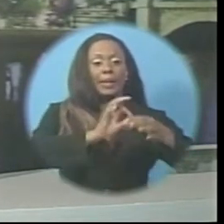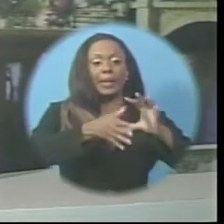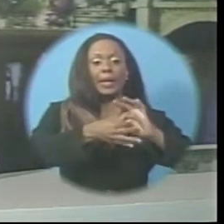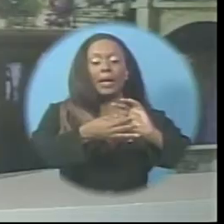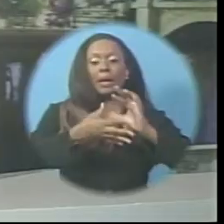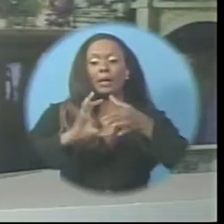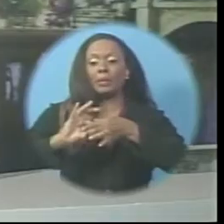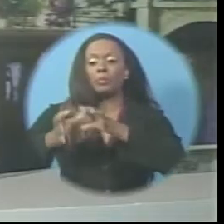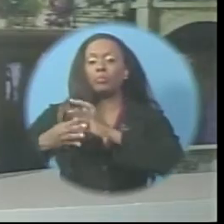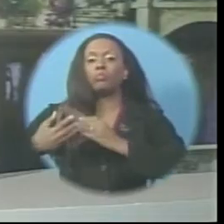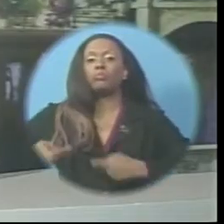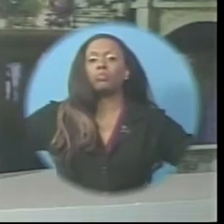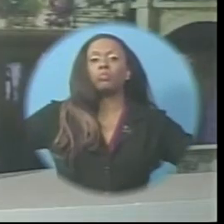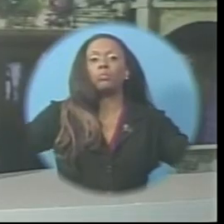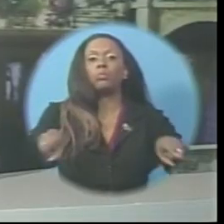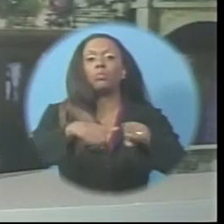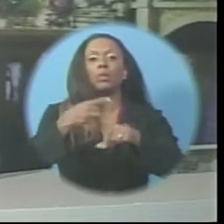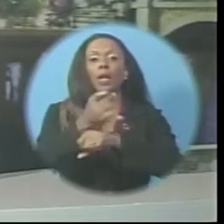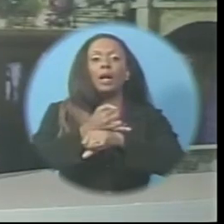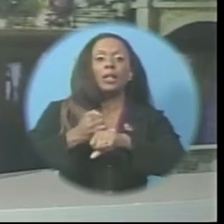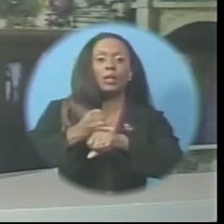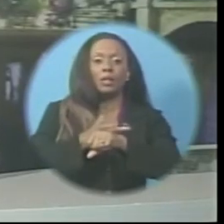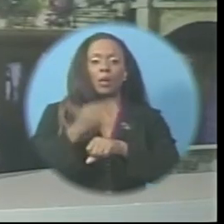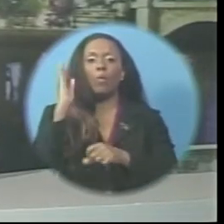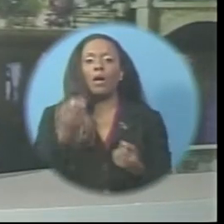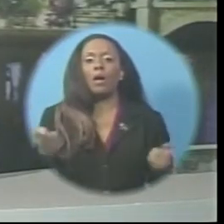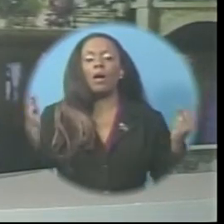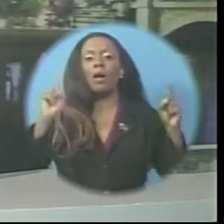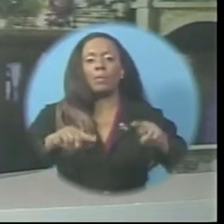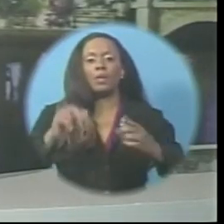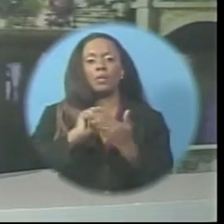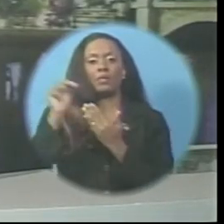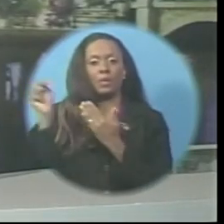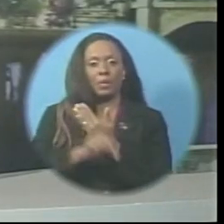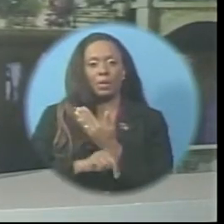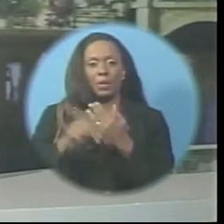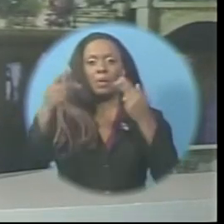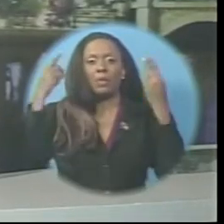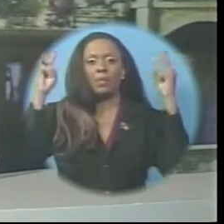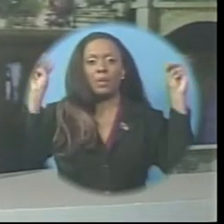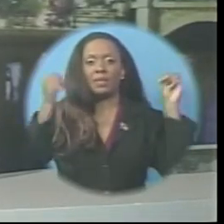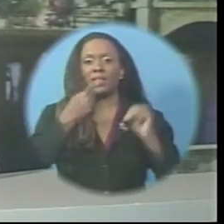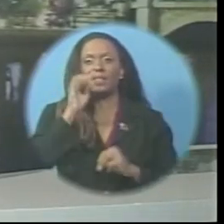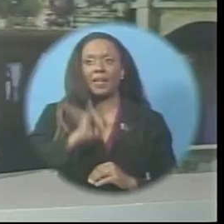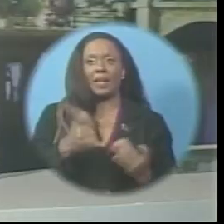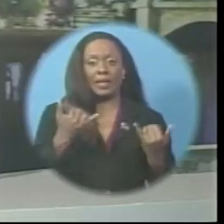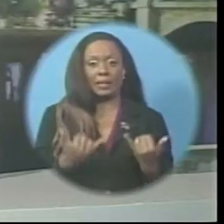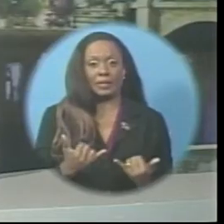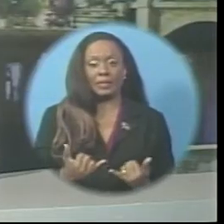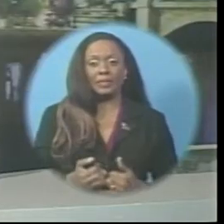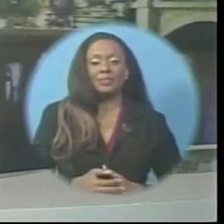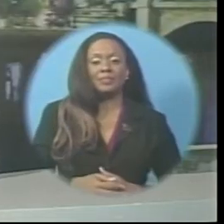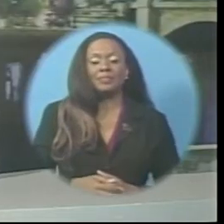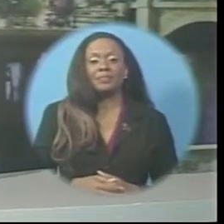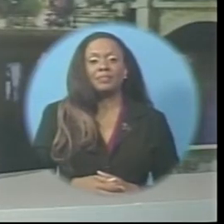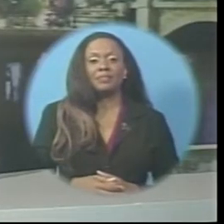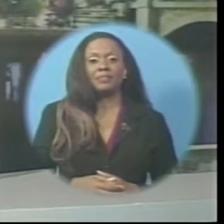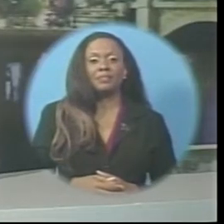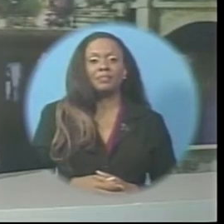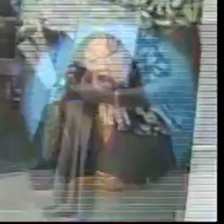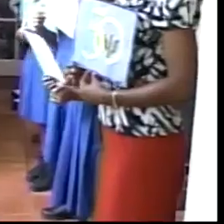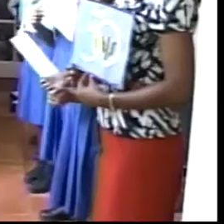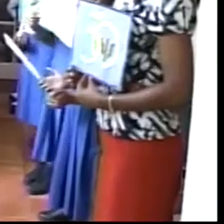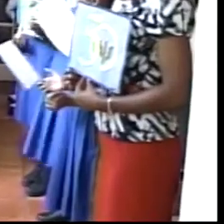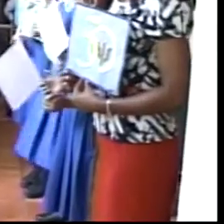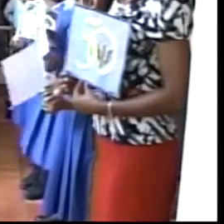independence celebrations during November. This was revealed by Prime Minister Fendo Stewart today. Shane Jones reports. The